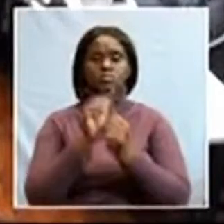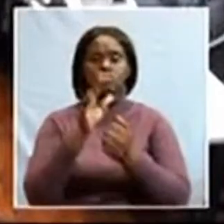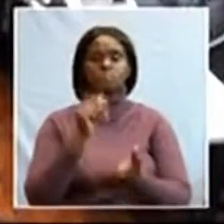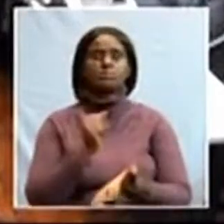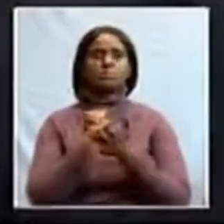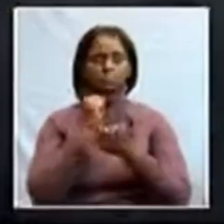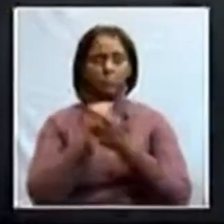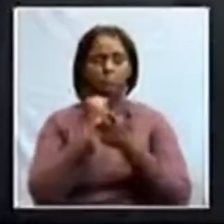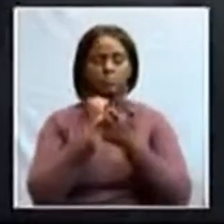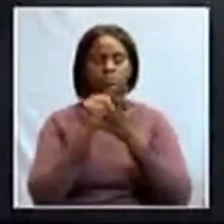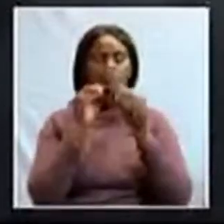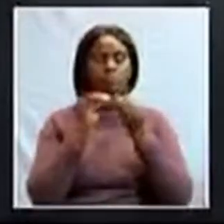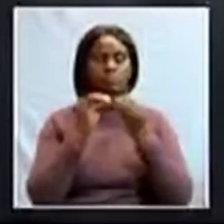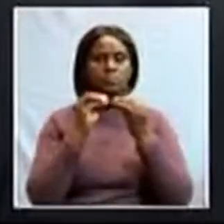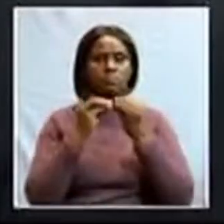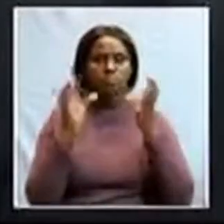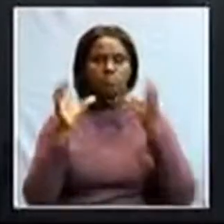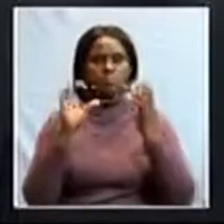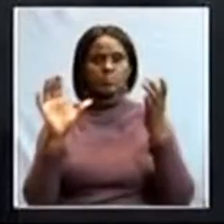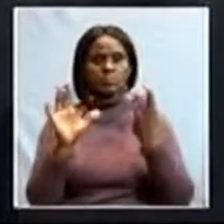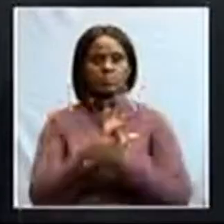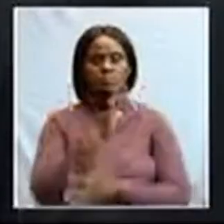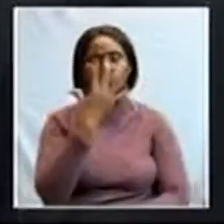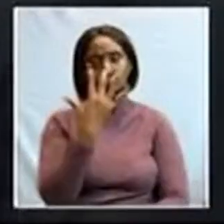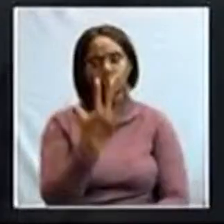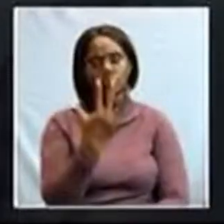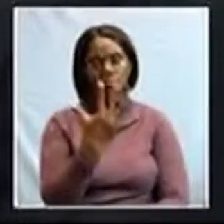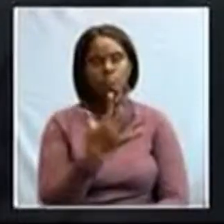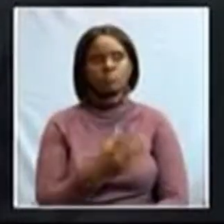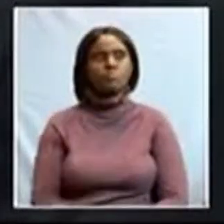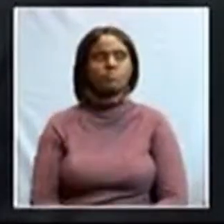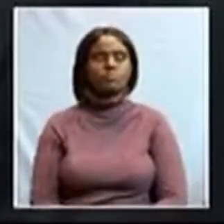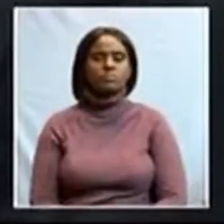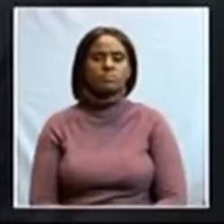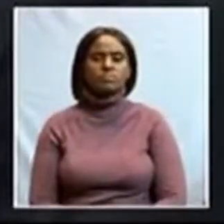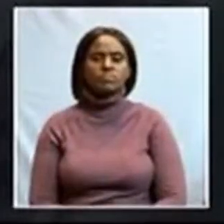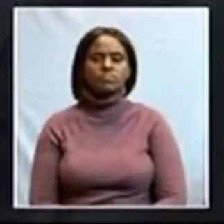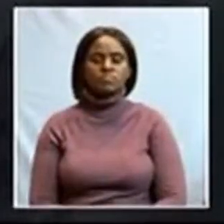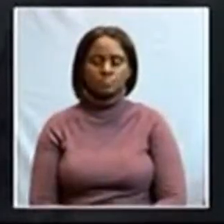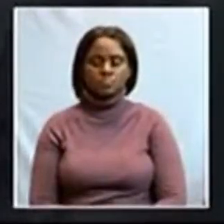take the committee to page 5.